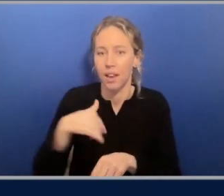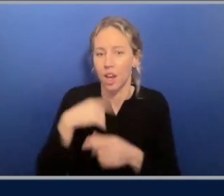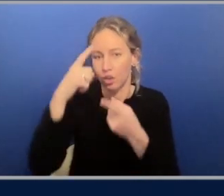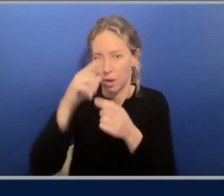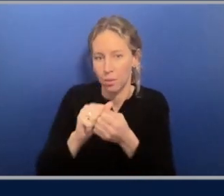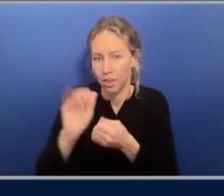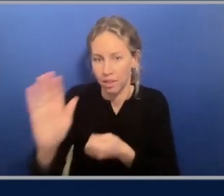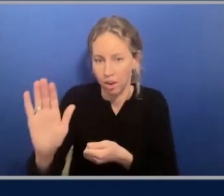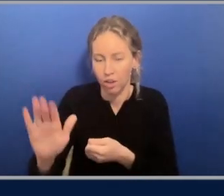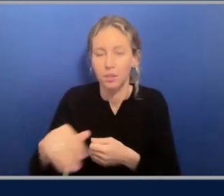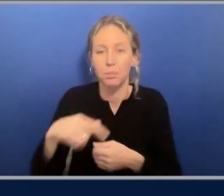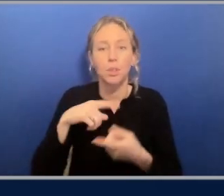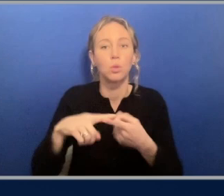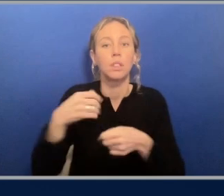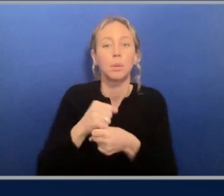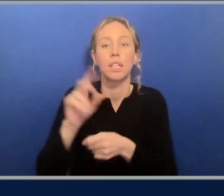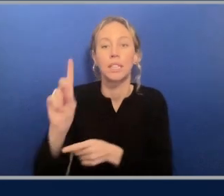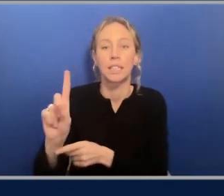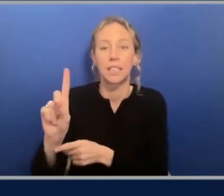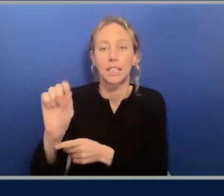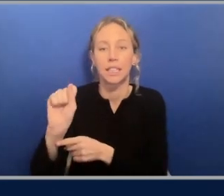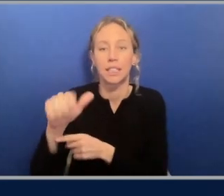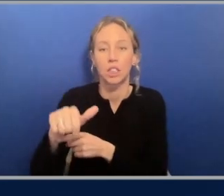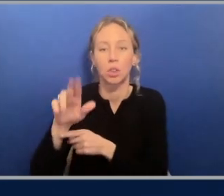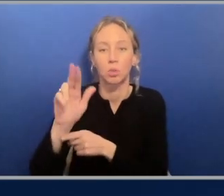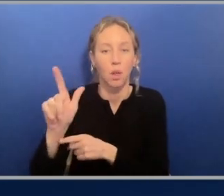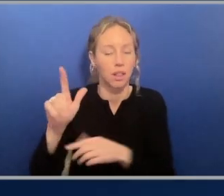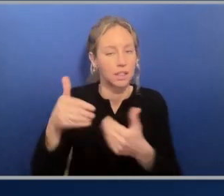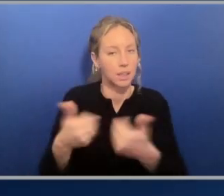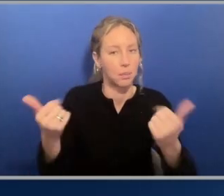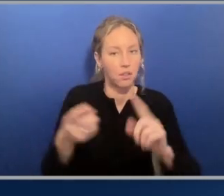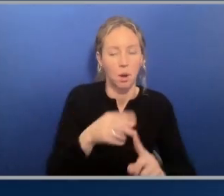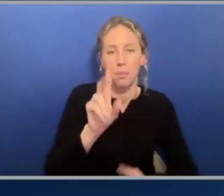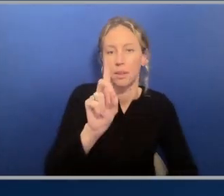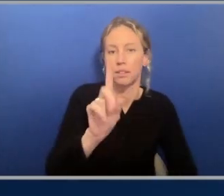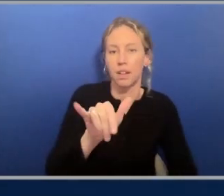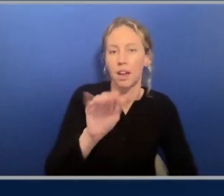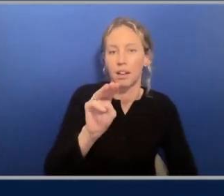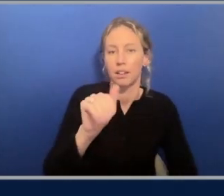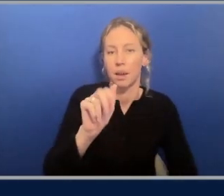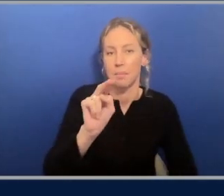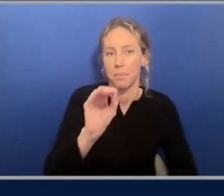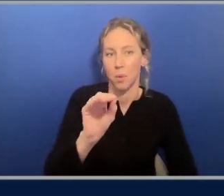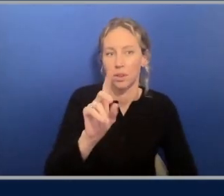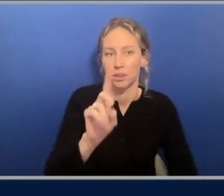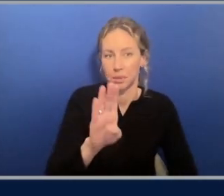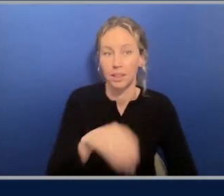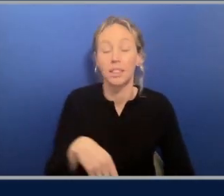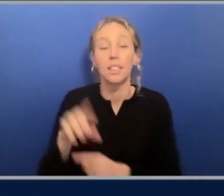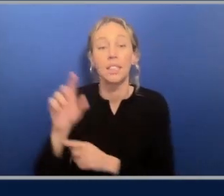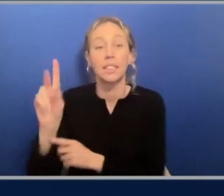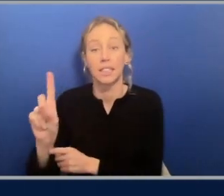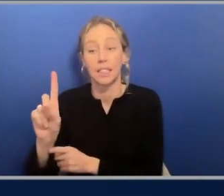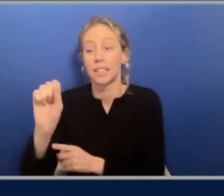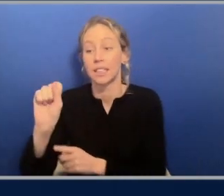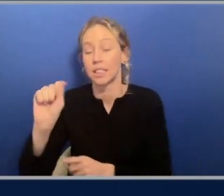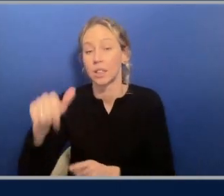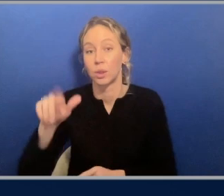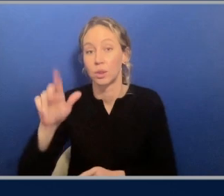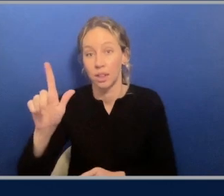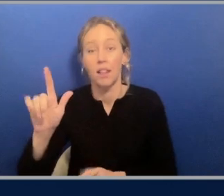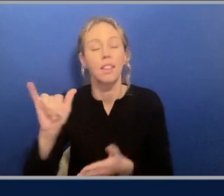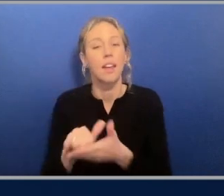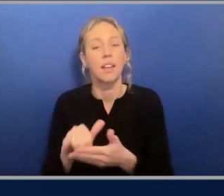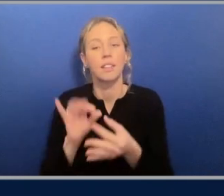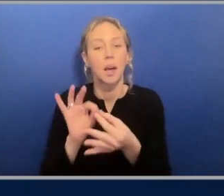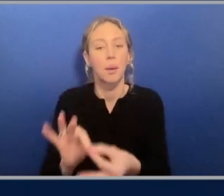right, DSQL is not part of DynamoDB, right? So DSQL is all about a relational engine, if you will, right? So if